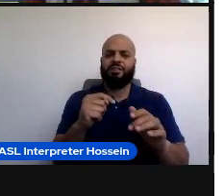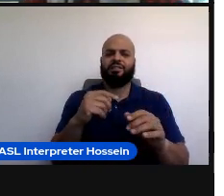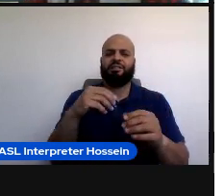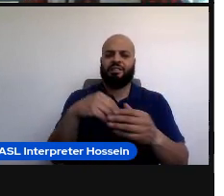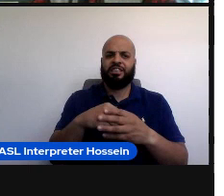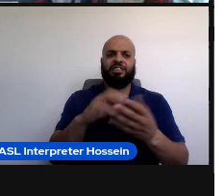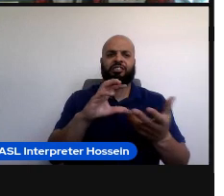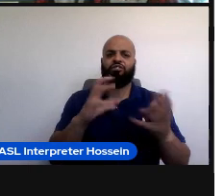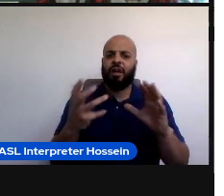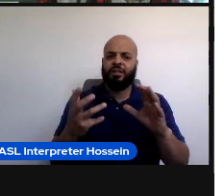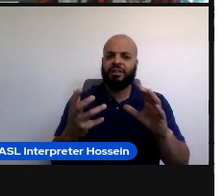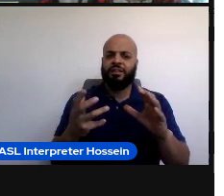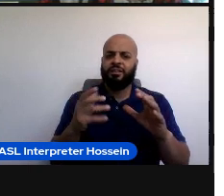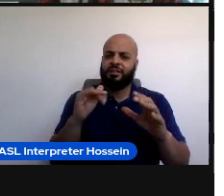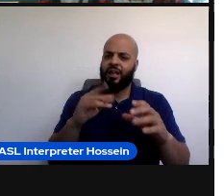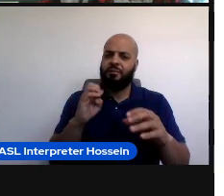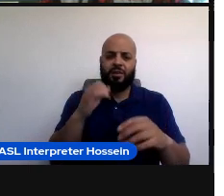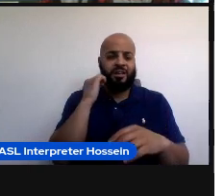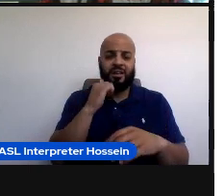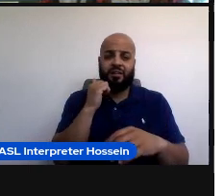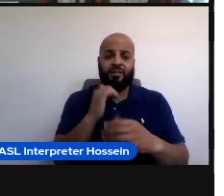crisis. That can be an everyday thing.